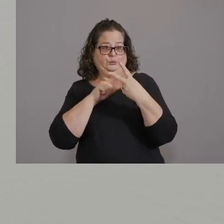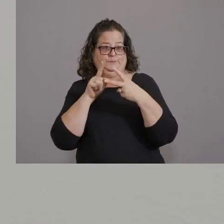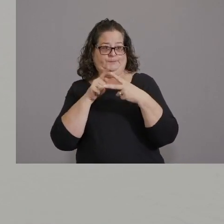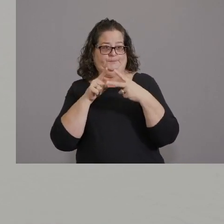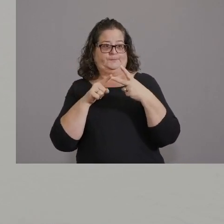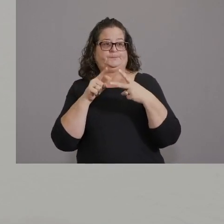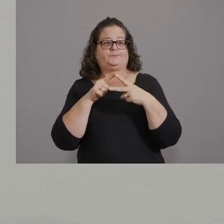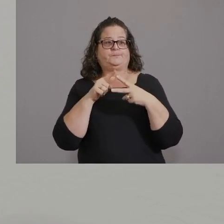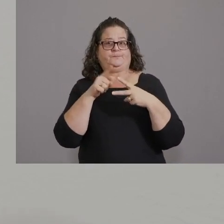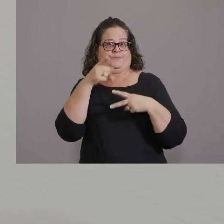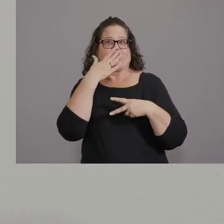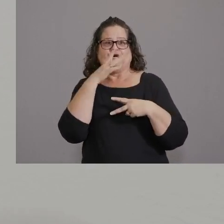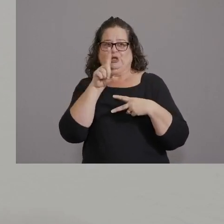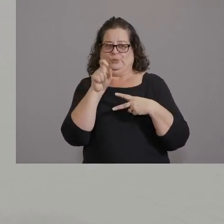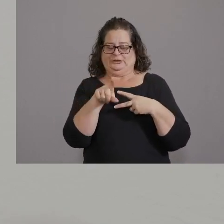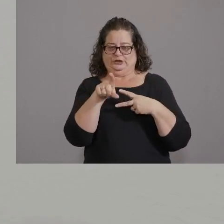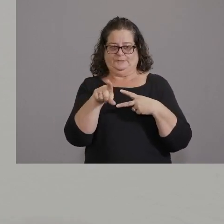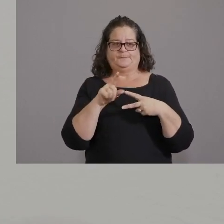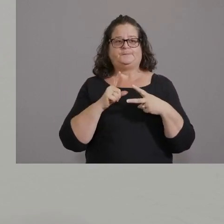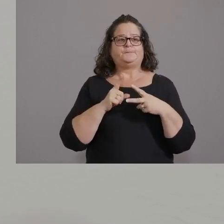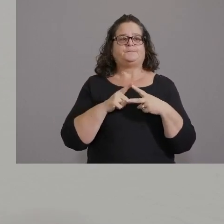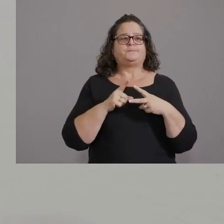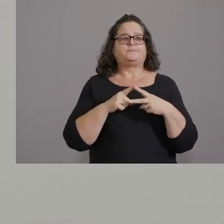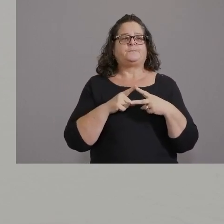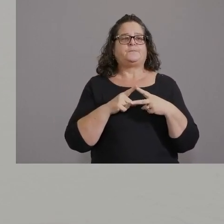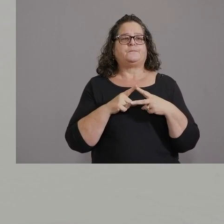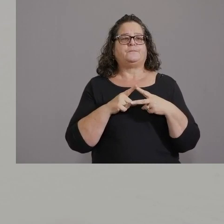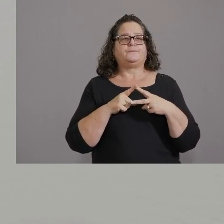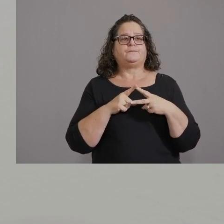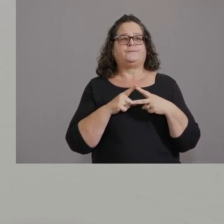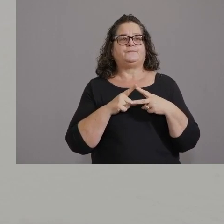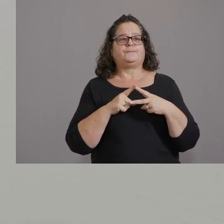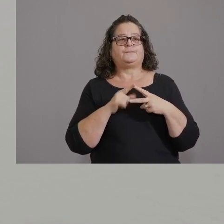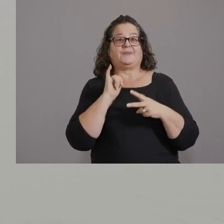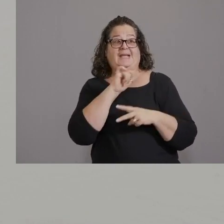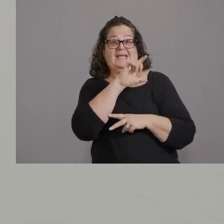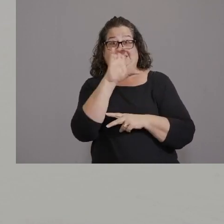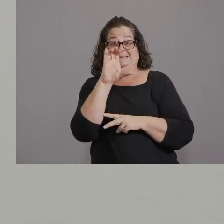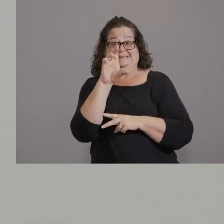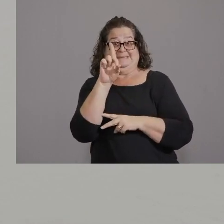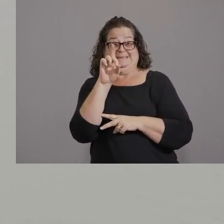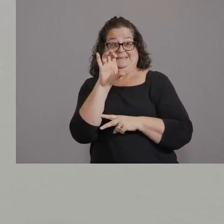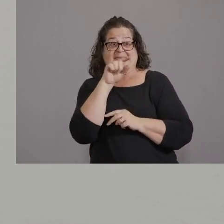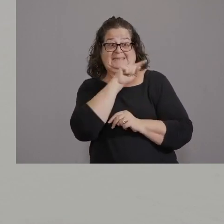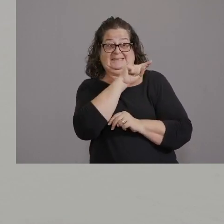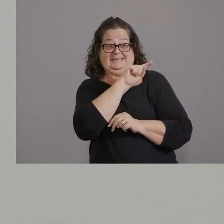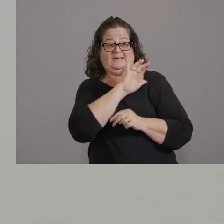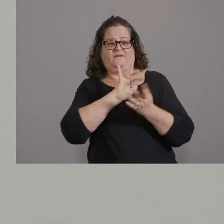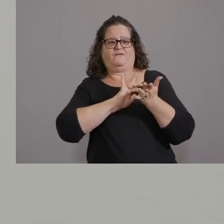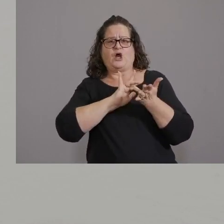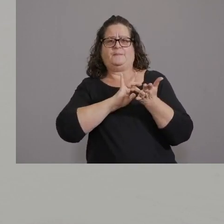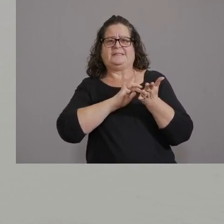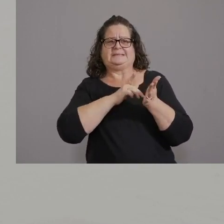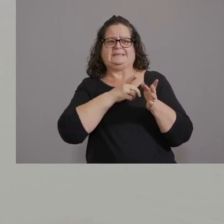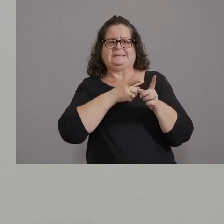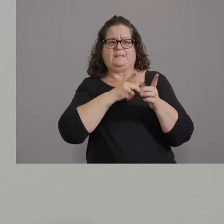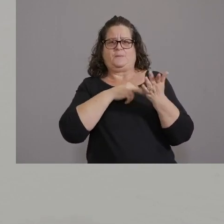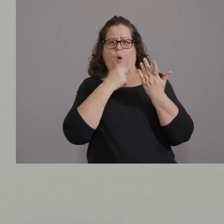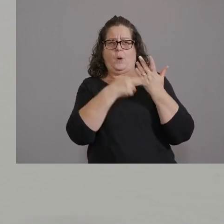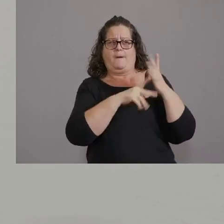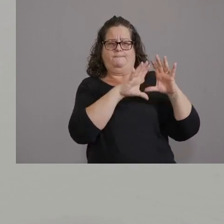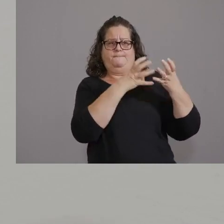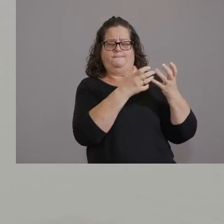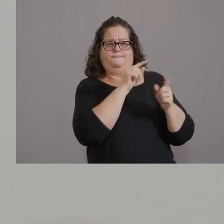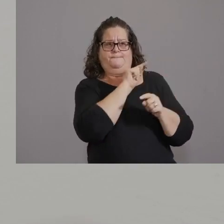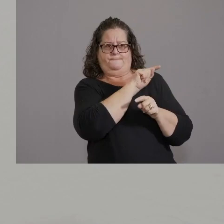activated the CDC pharmacy retail program. So basically what we do is we take a proportion of the doses off the